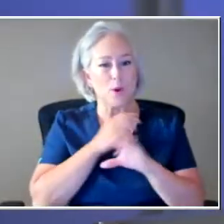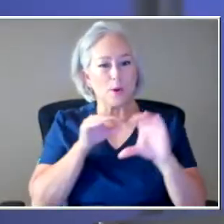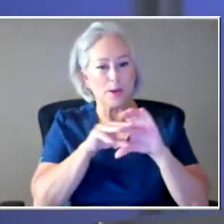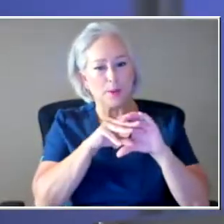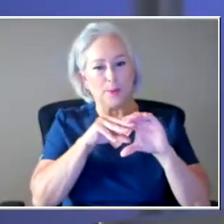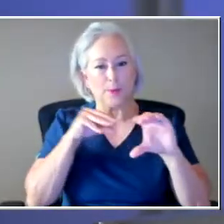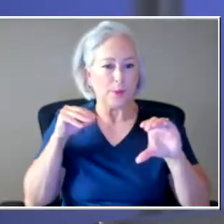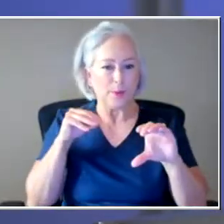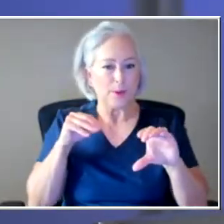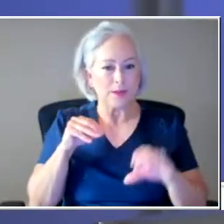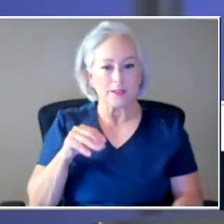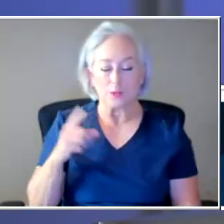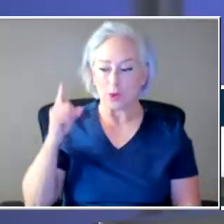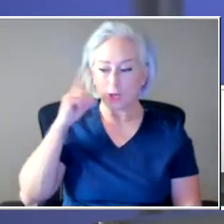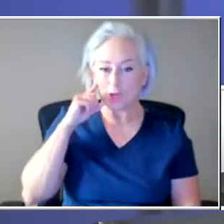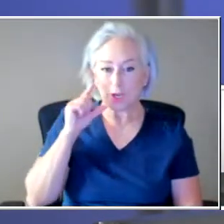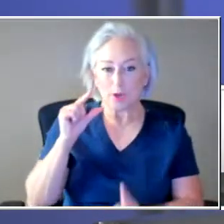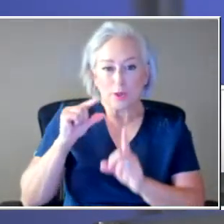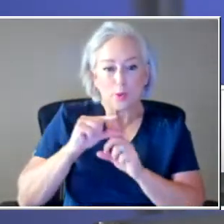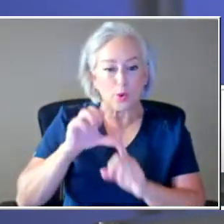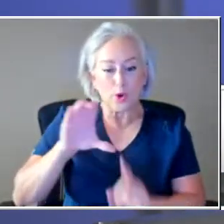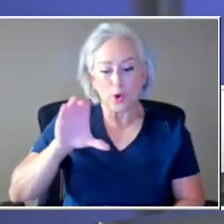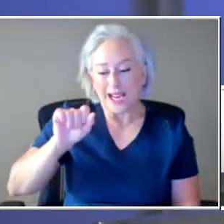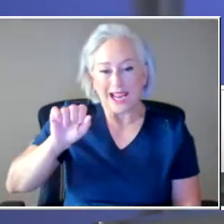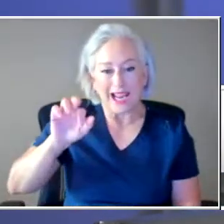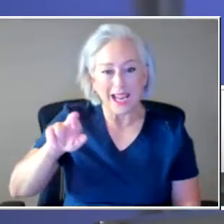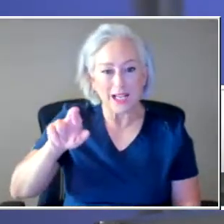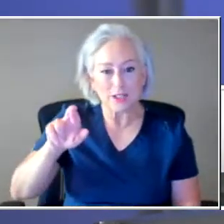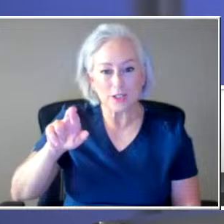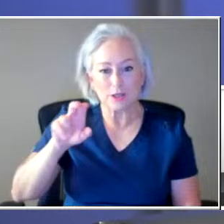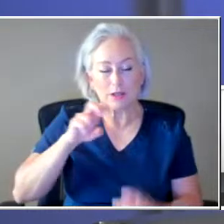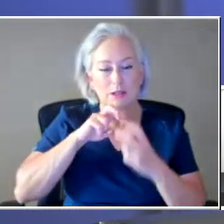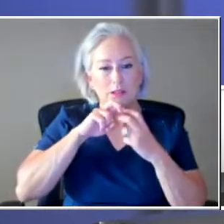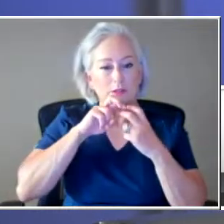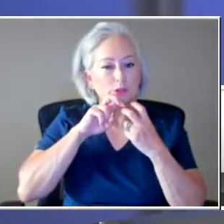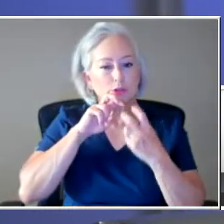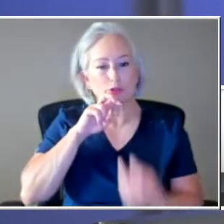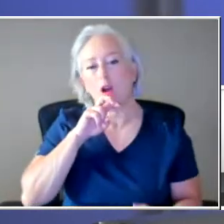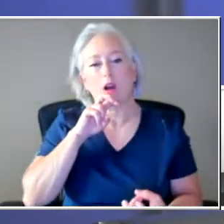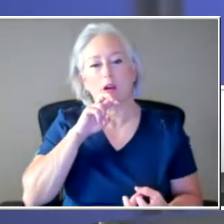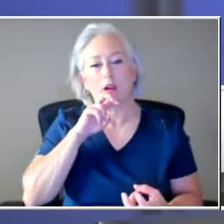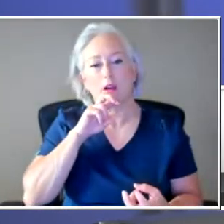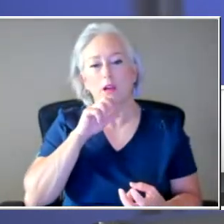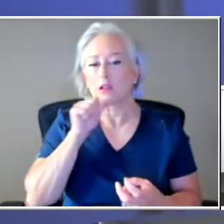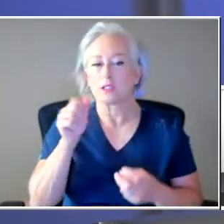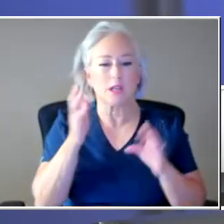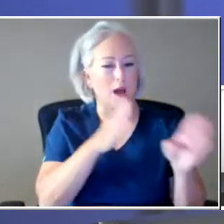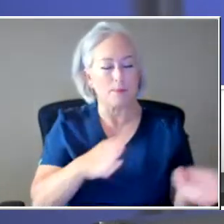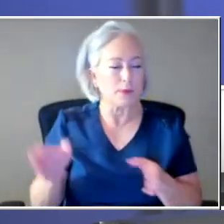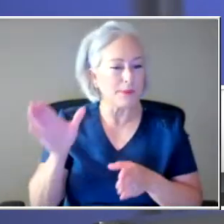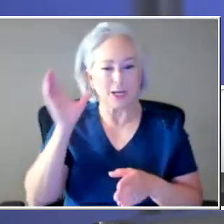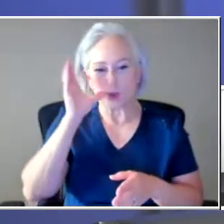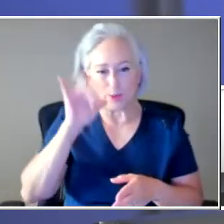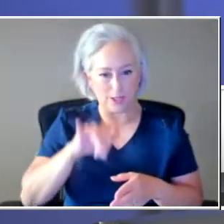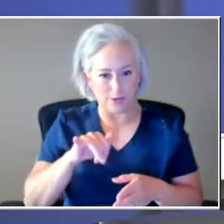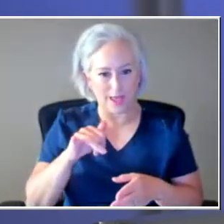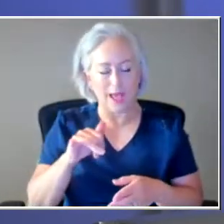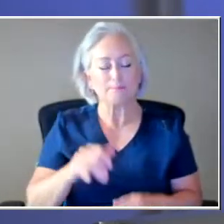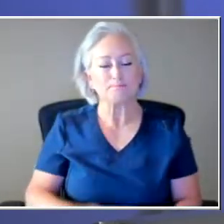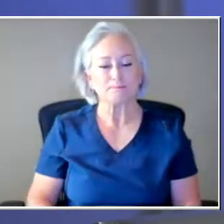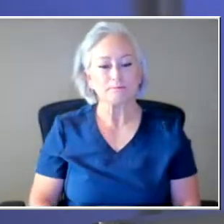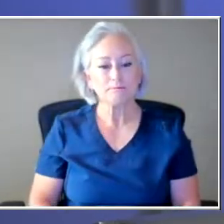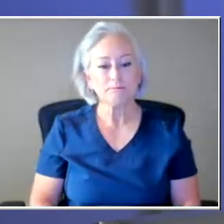cancer is shocking. Yeah. Nobody's prepared to hear this. And then, because it's